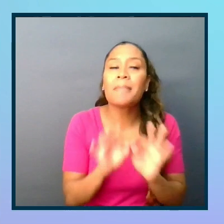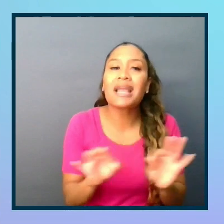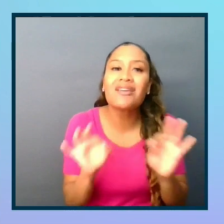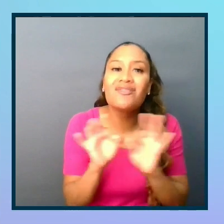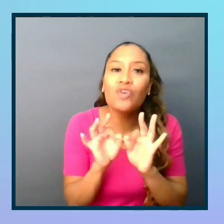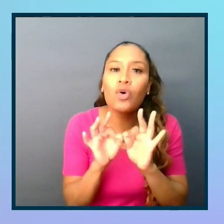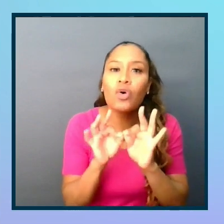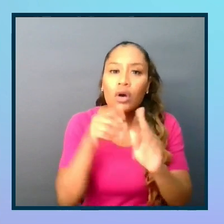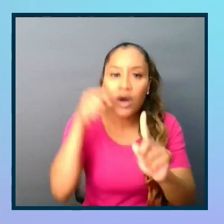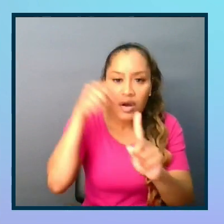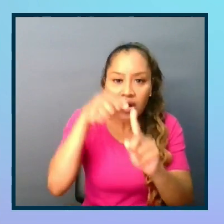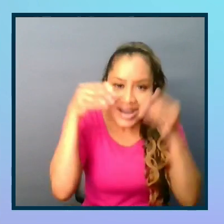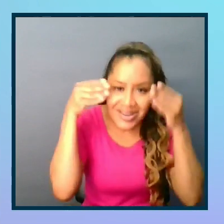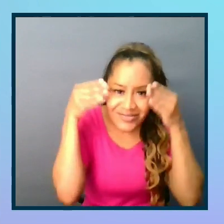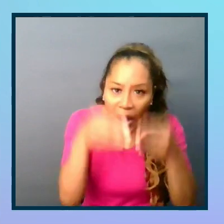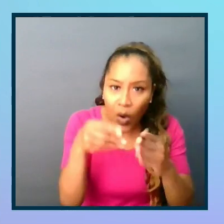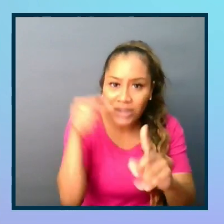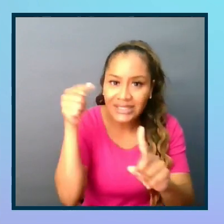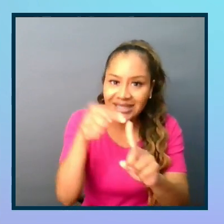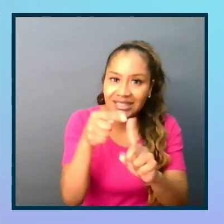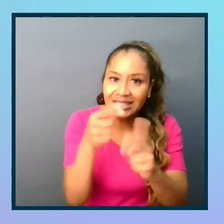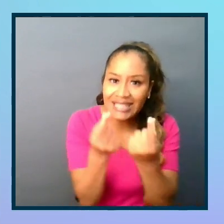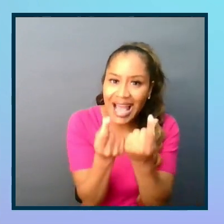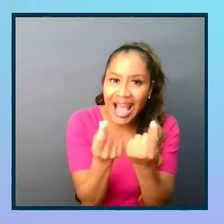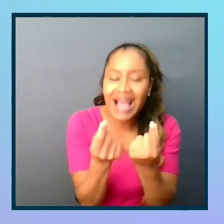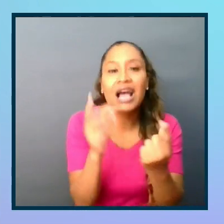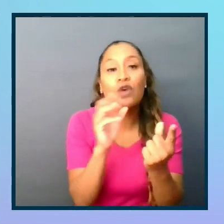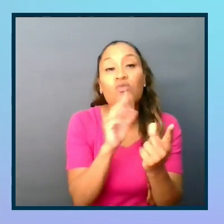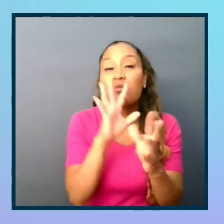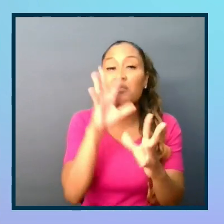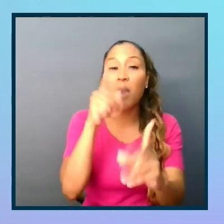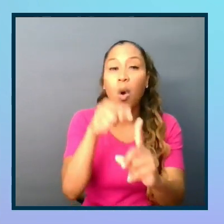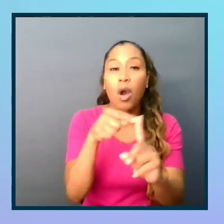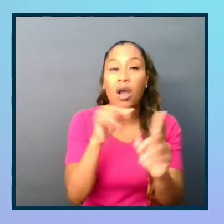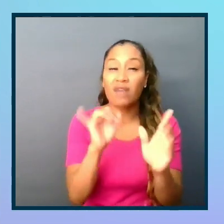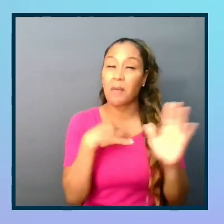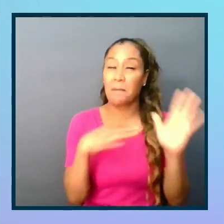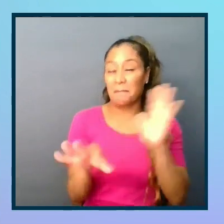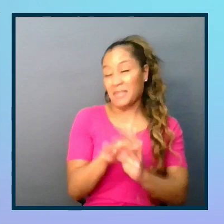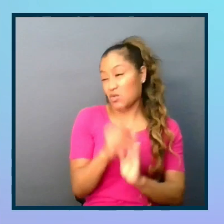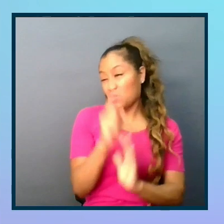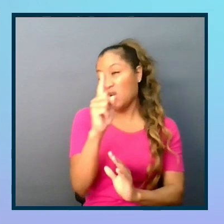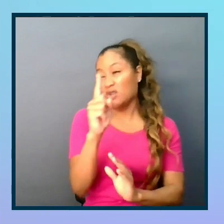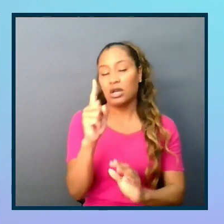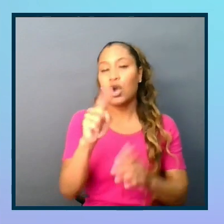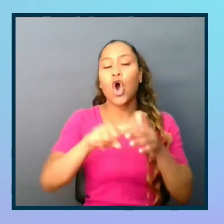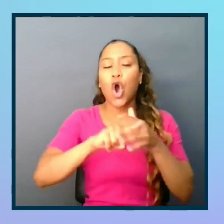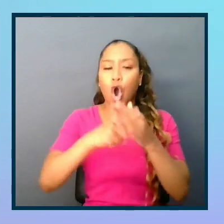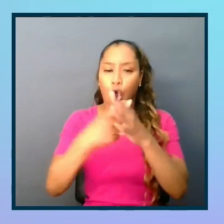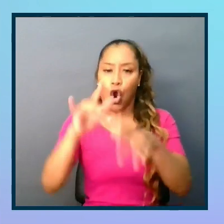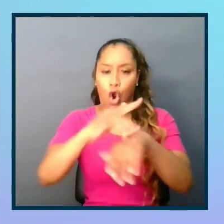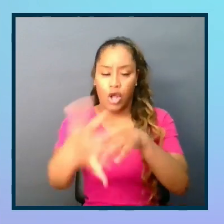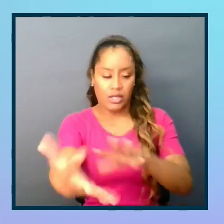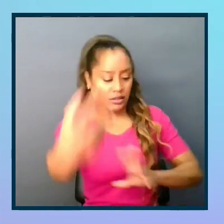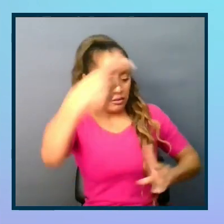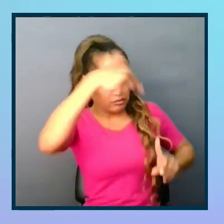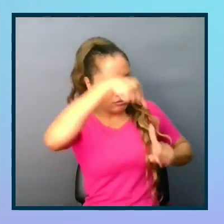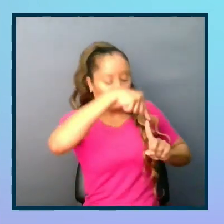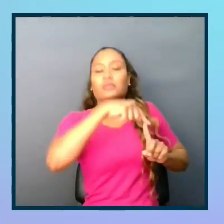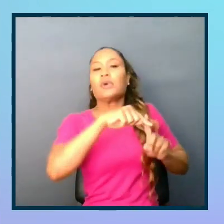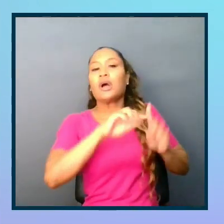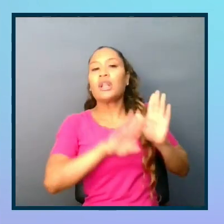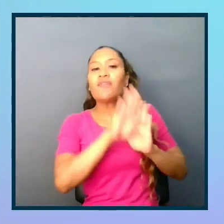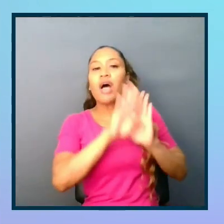on task. But I think it really comes down to, if I can pick one thing, it would be early on making sure that development